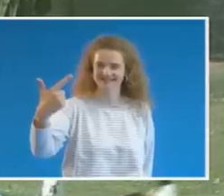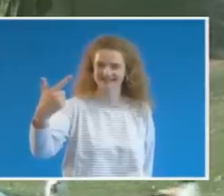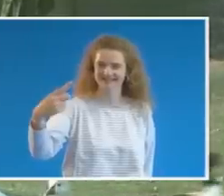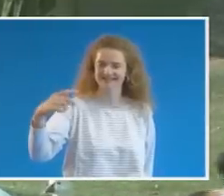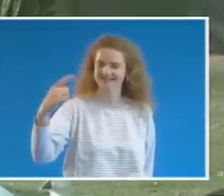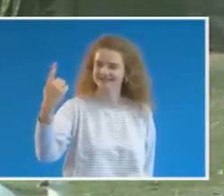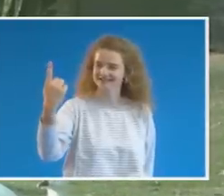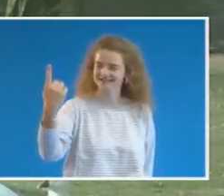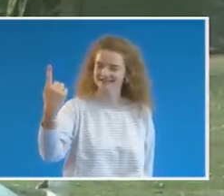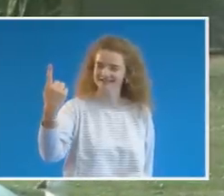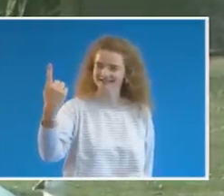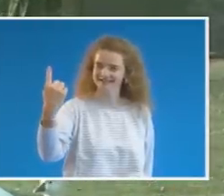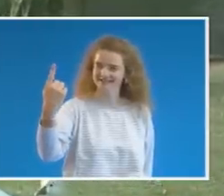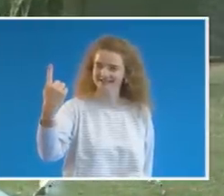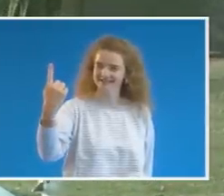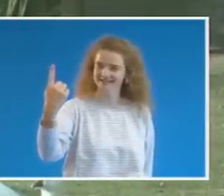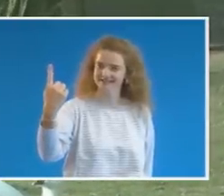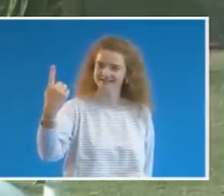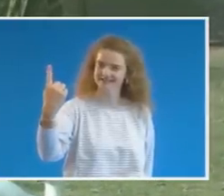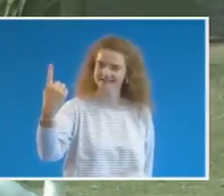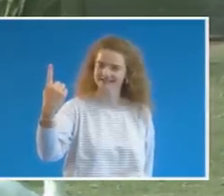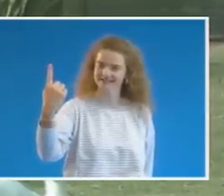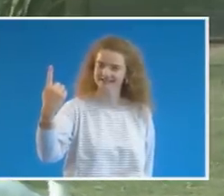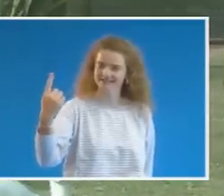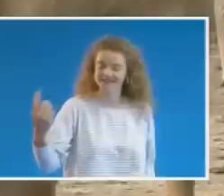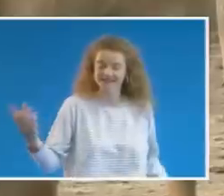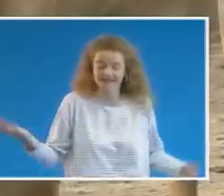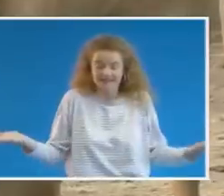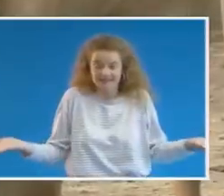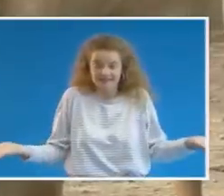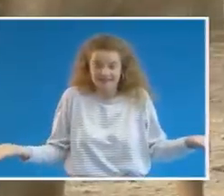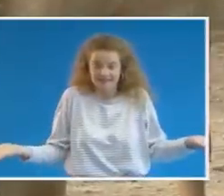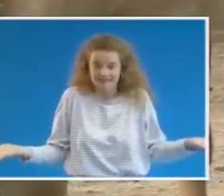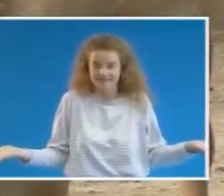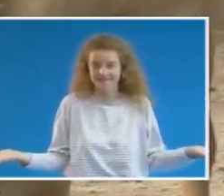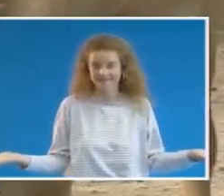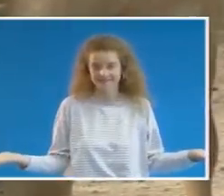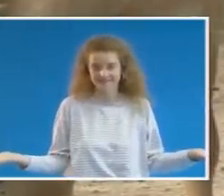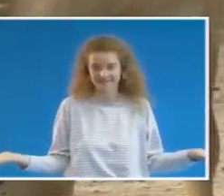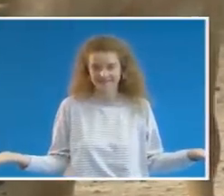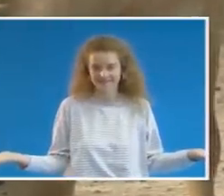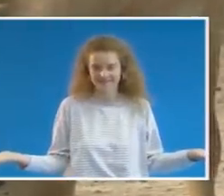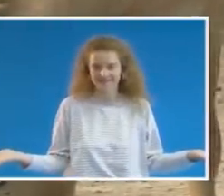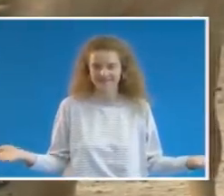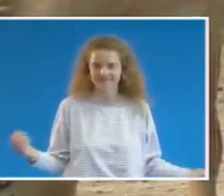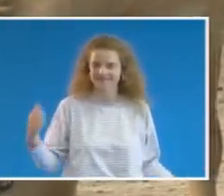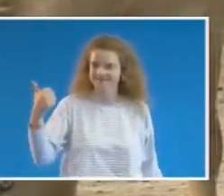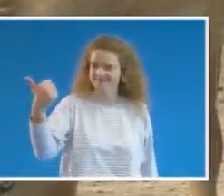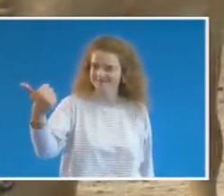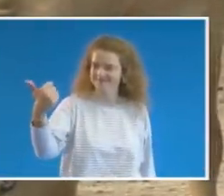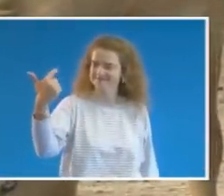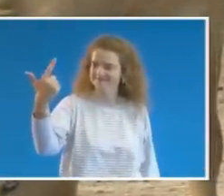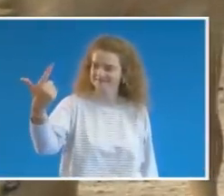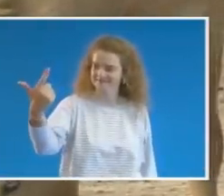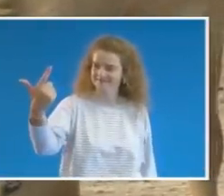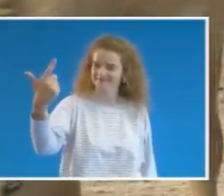oh. One little sparrow left in the row said, oh, dearie me, what shall I do?